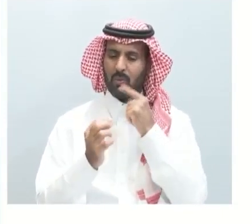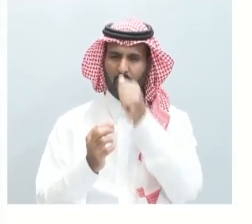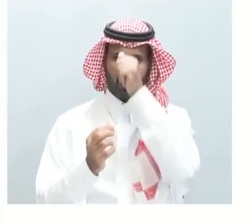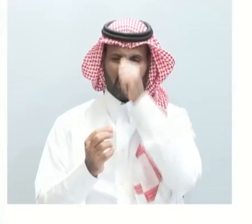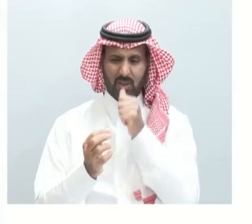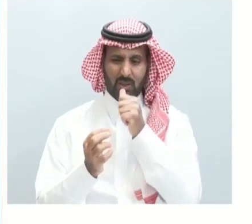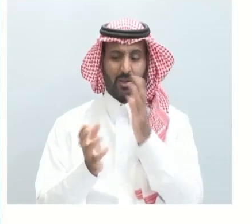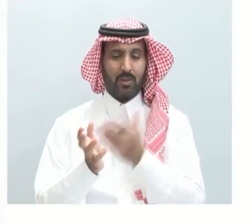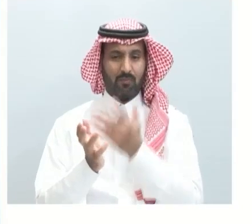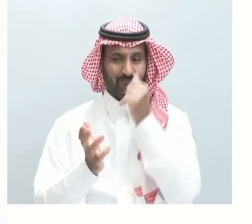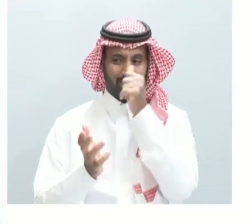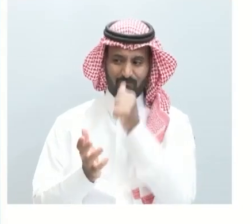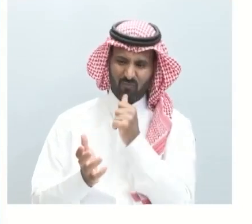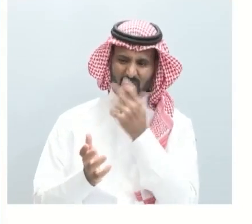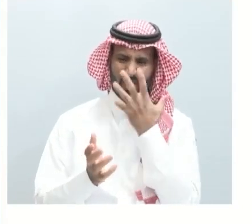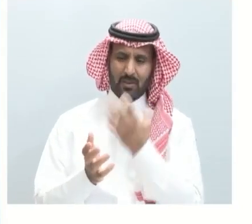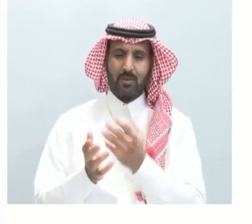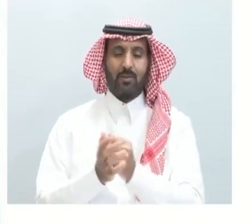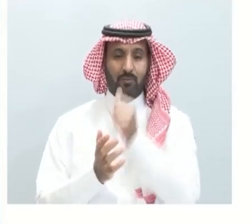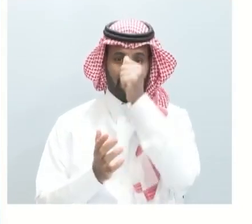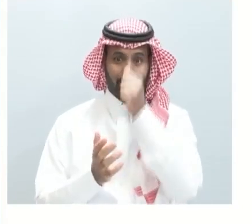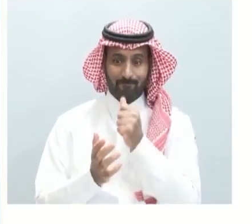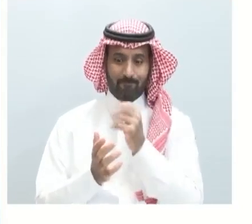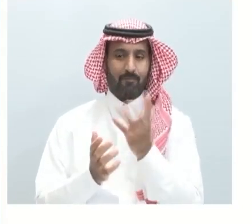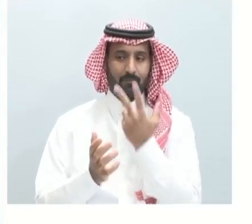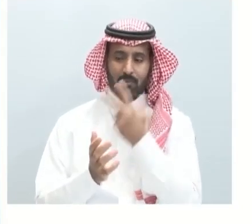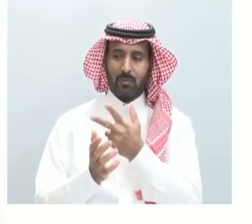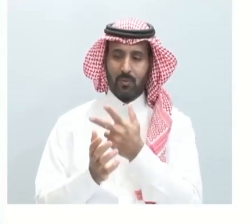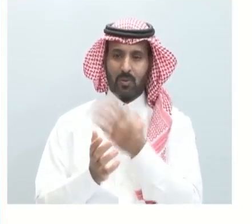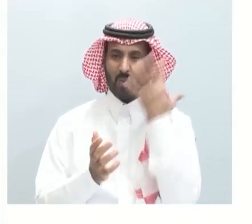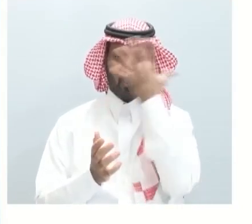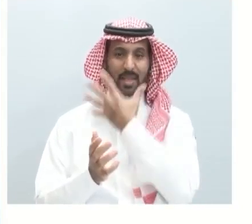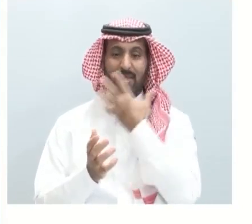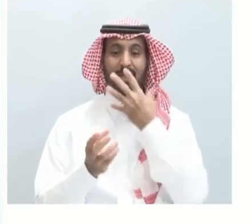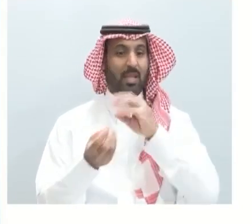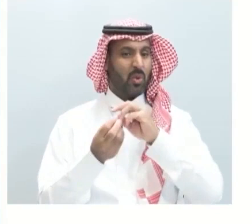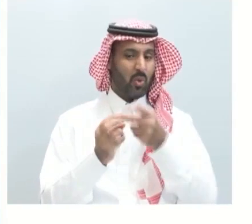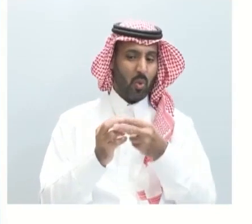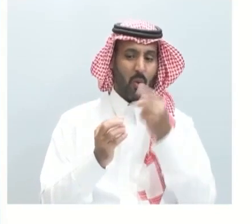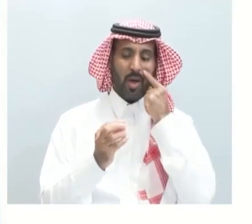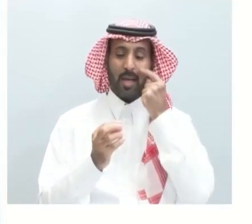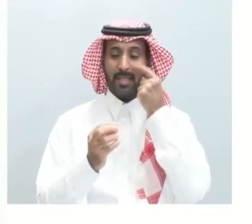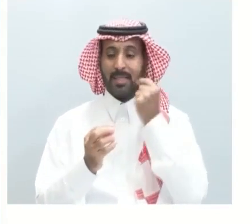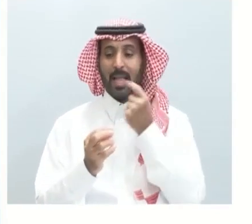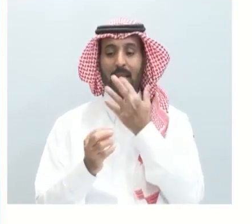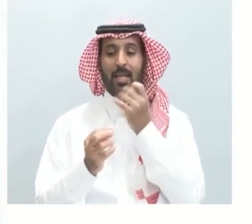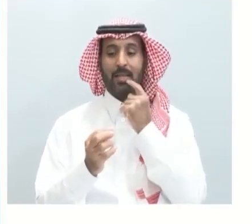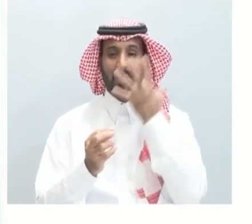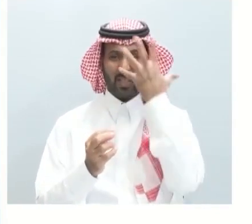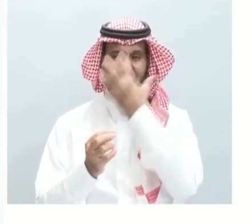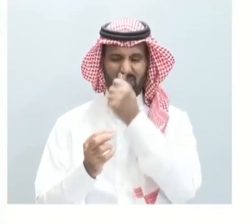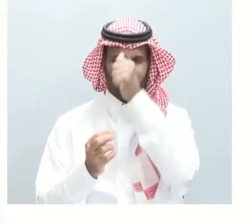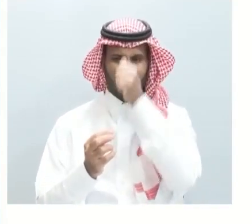angry he's seeing red he feels angry when you angry your face turns red so he is